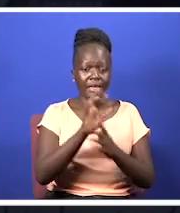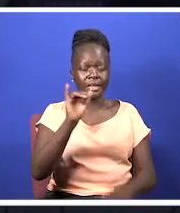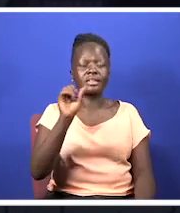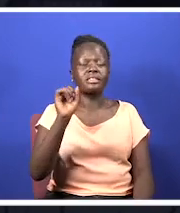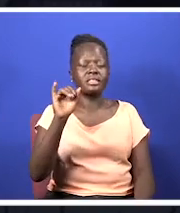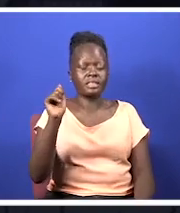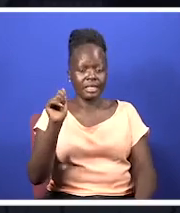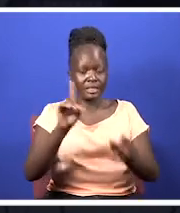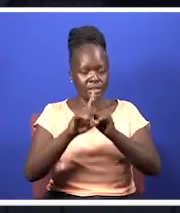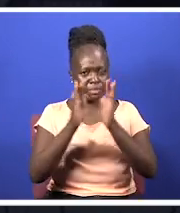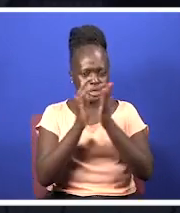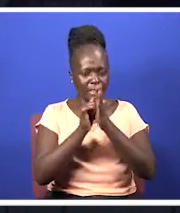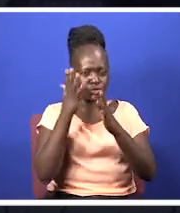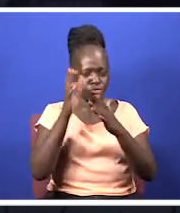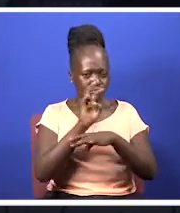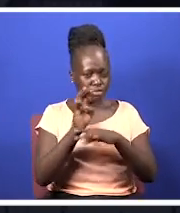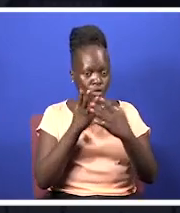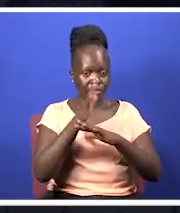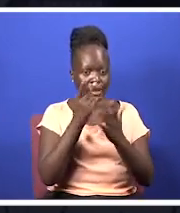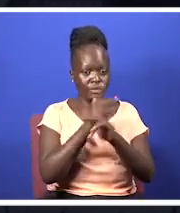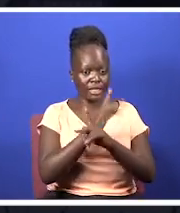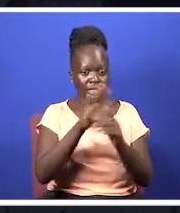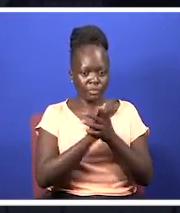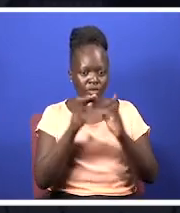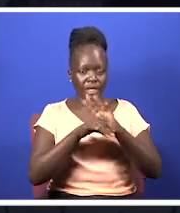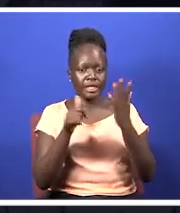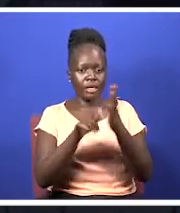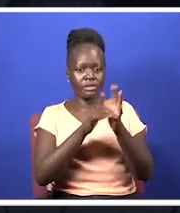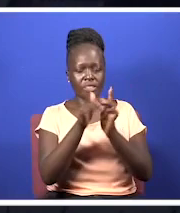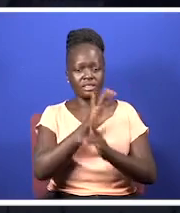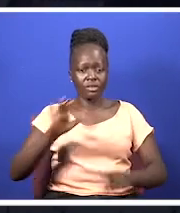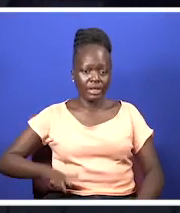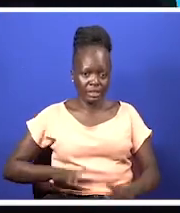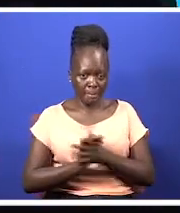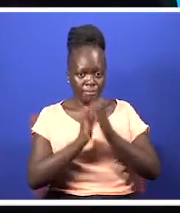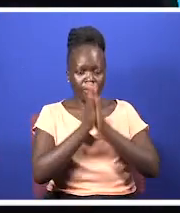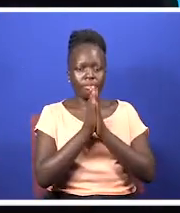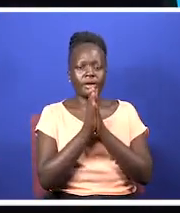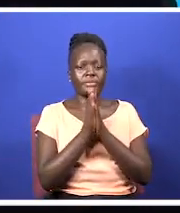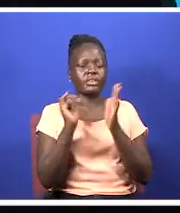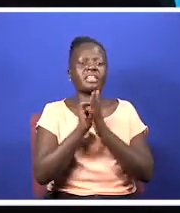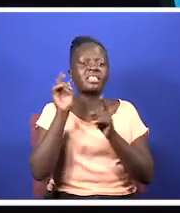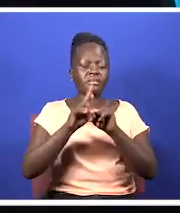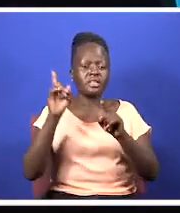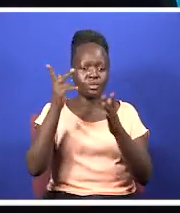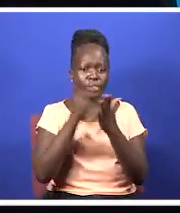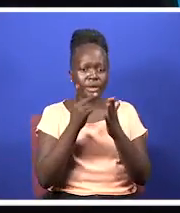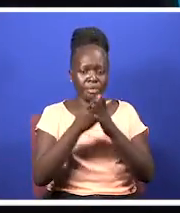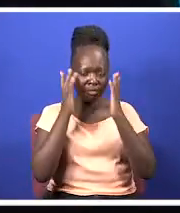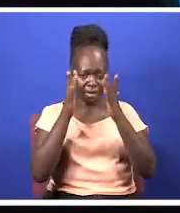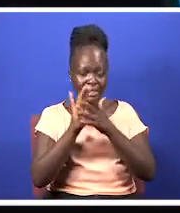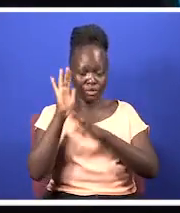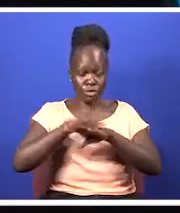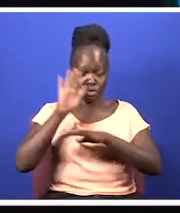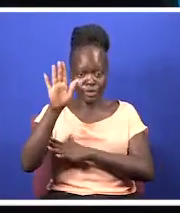that, dear Lord, you will watch over them and keep them. In the name of Jesus, we want to pray that you will keep them focused